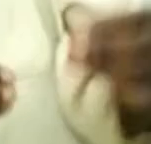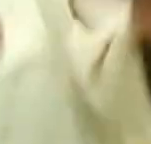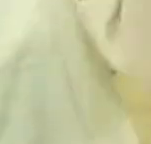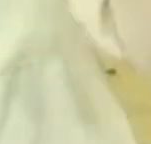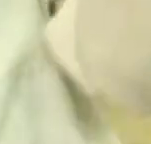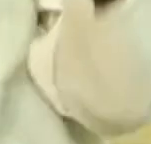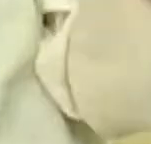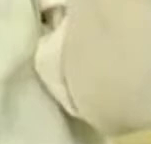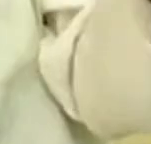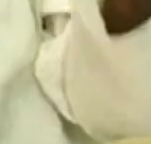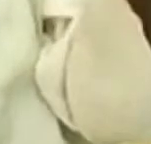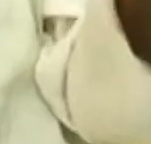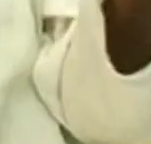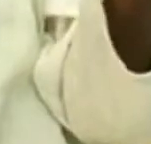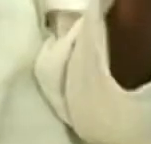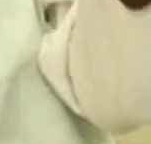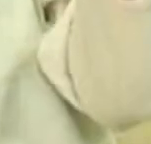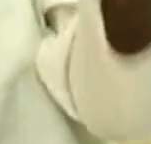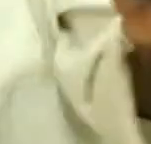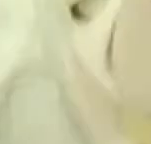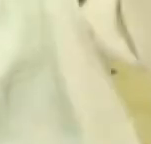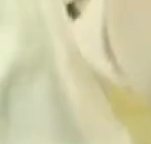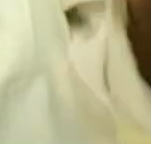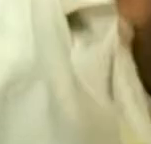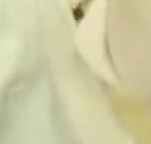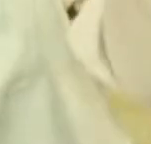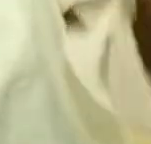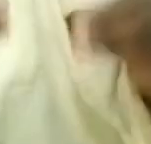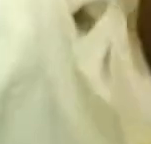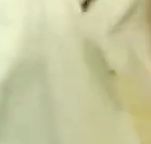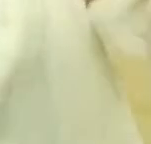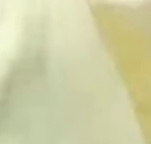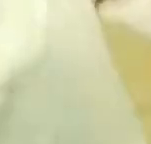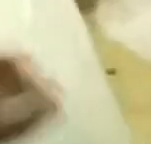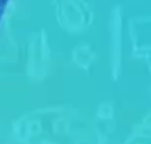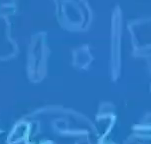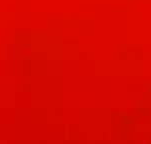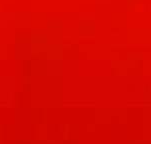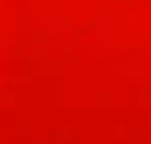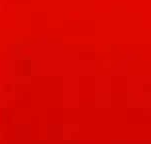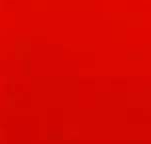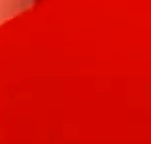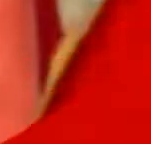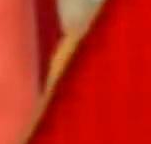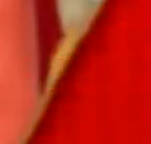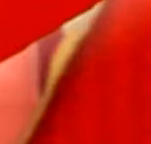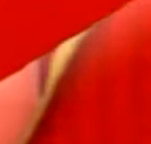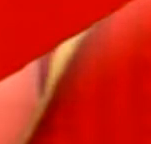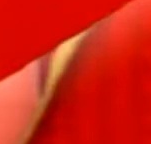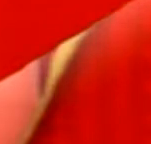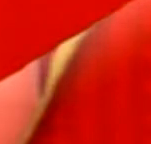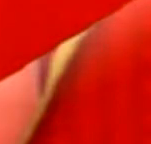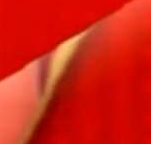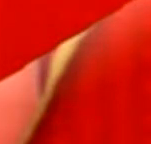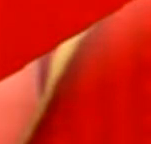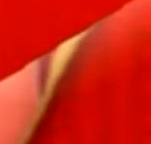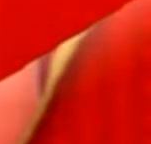Baby, whatever that you wish, eh? As long as you are here in the palace of Antebellum.